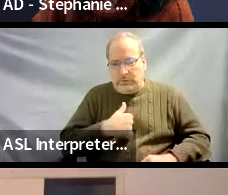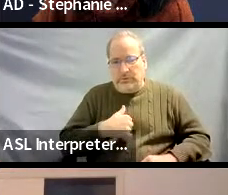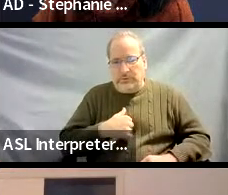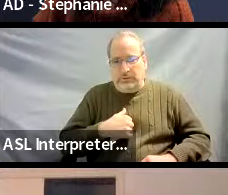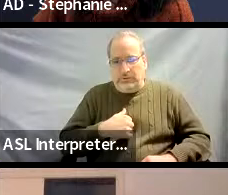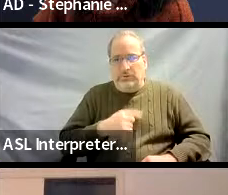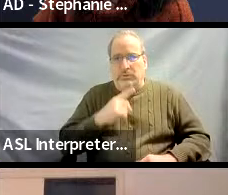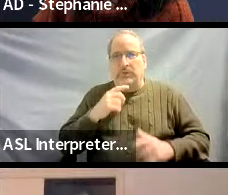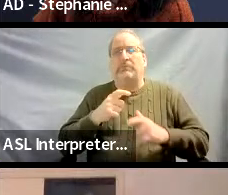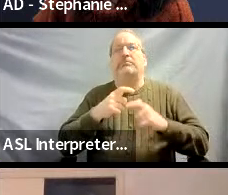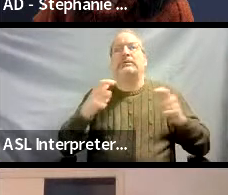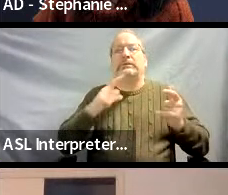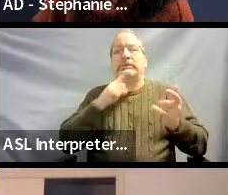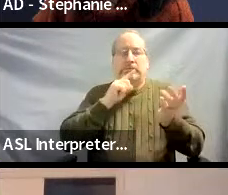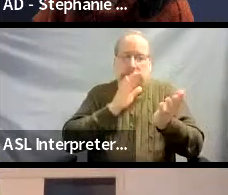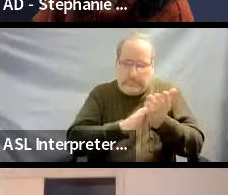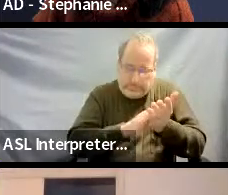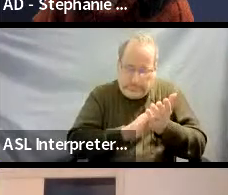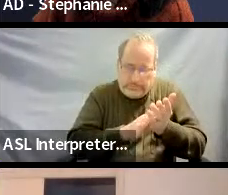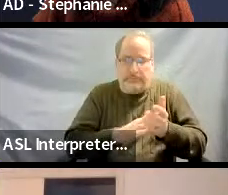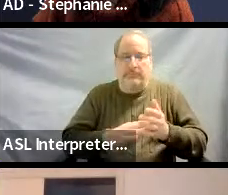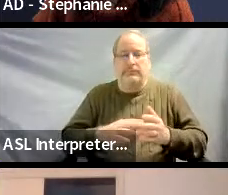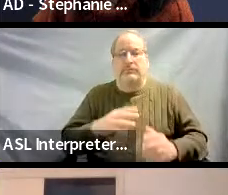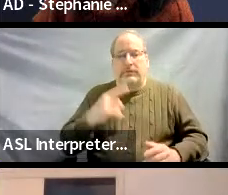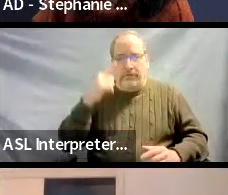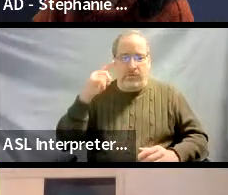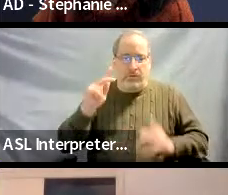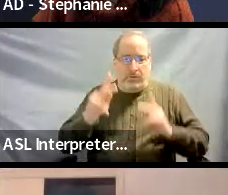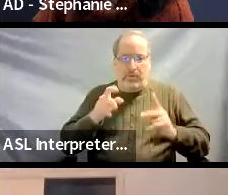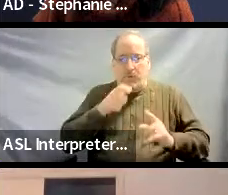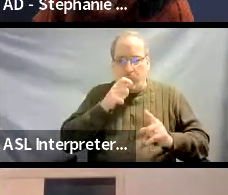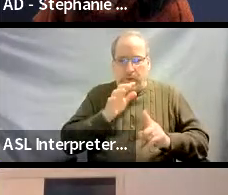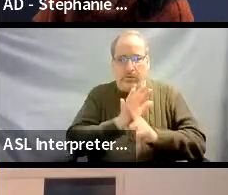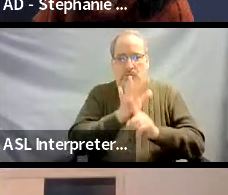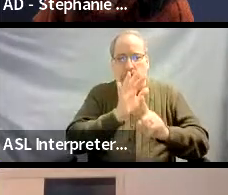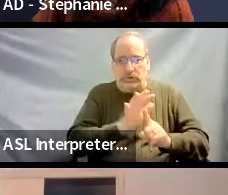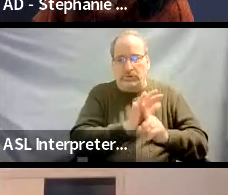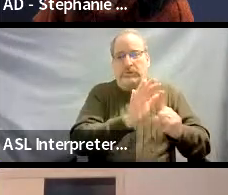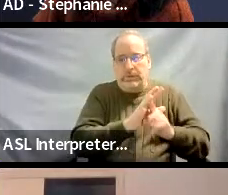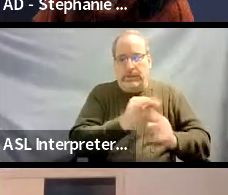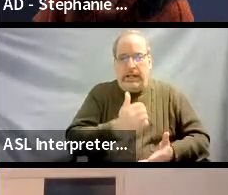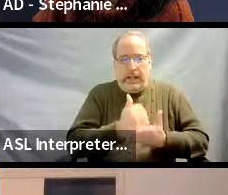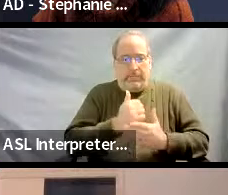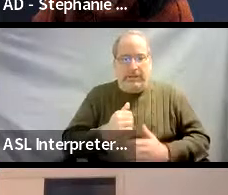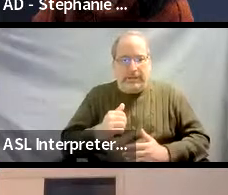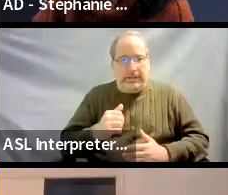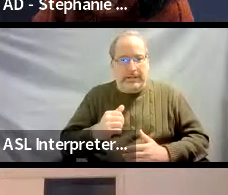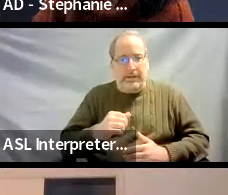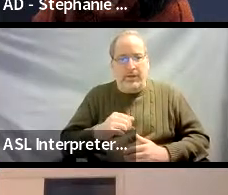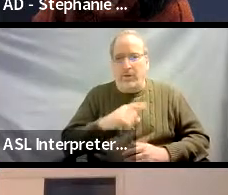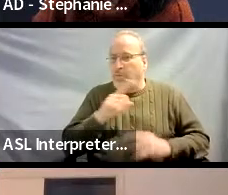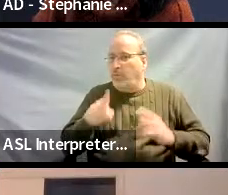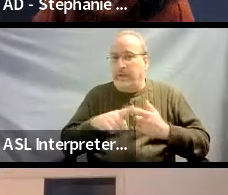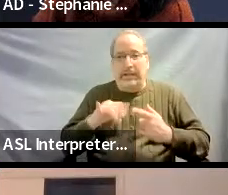huge applause to all of you that really pushed and helped. Even when it wasn't successful getting into the public